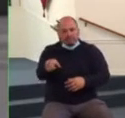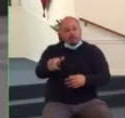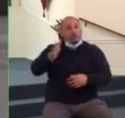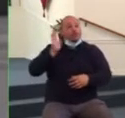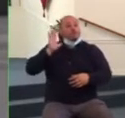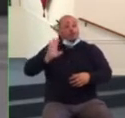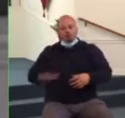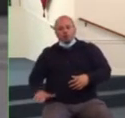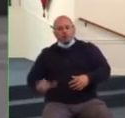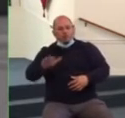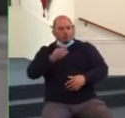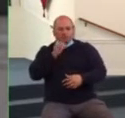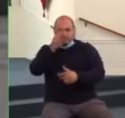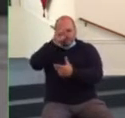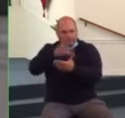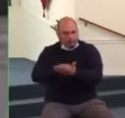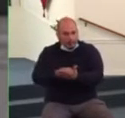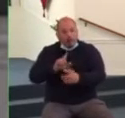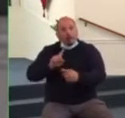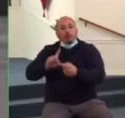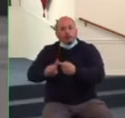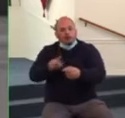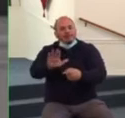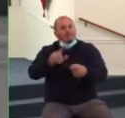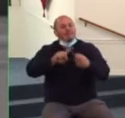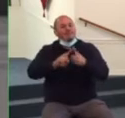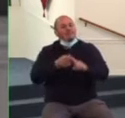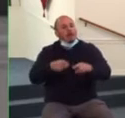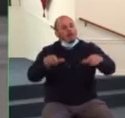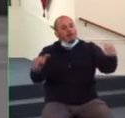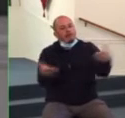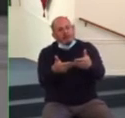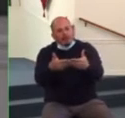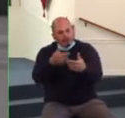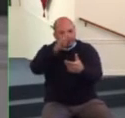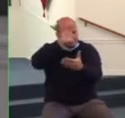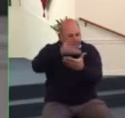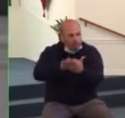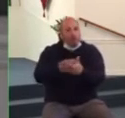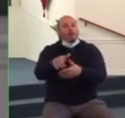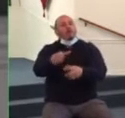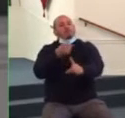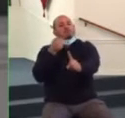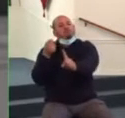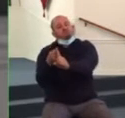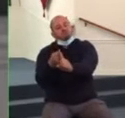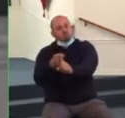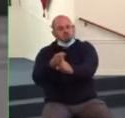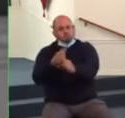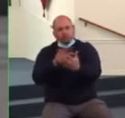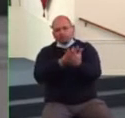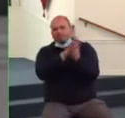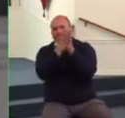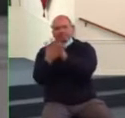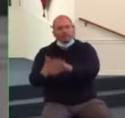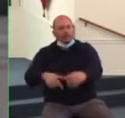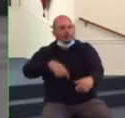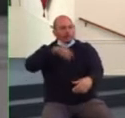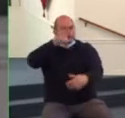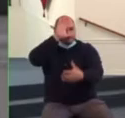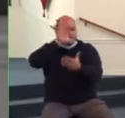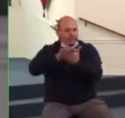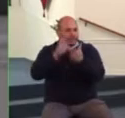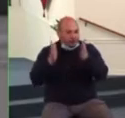for himself, and he discovered Jesus. Now, he had heard about Jesus, but